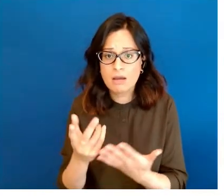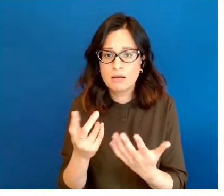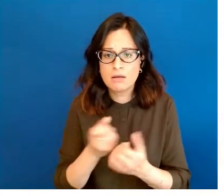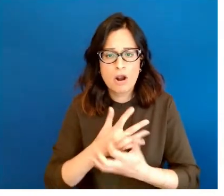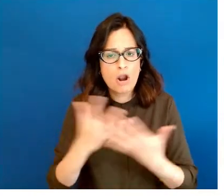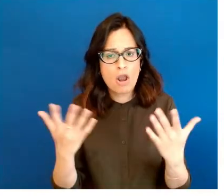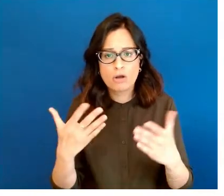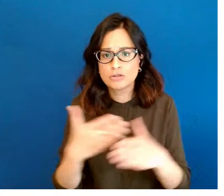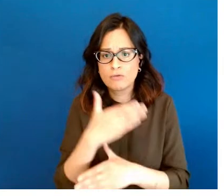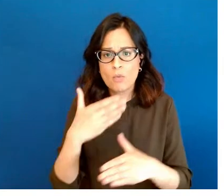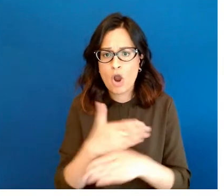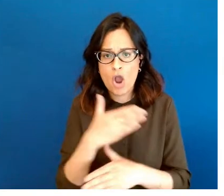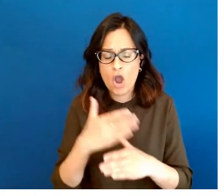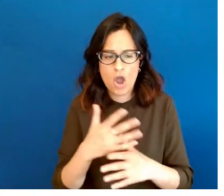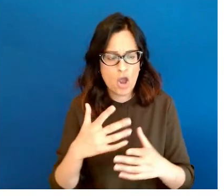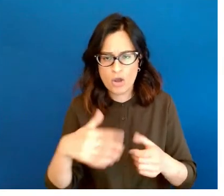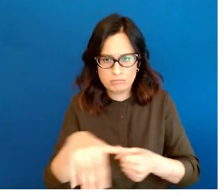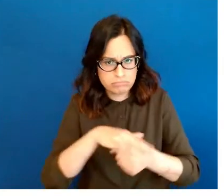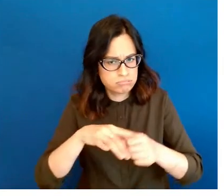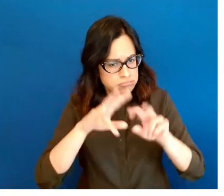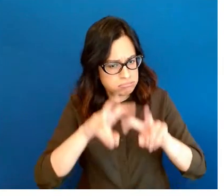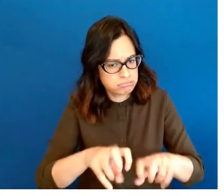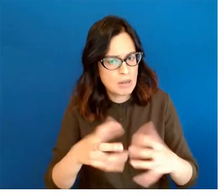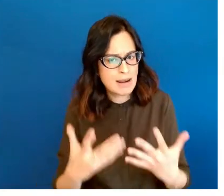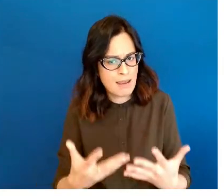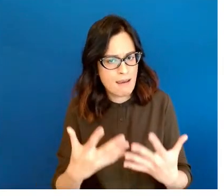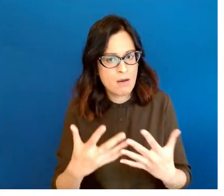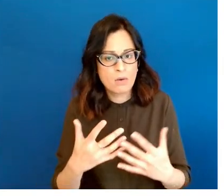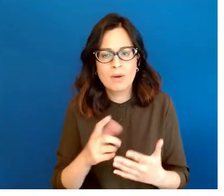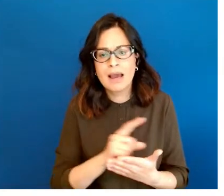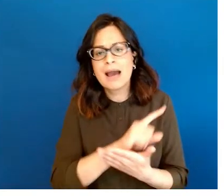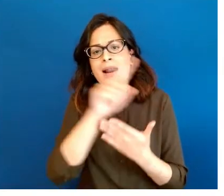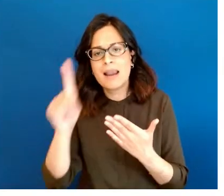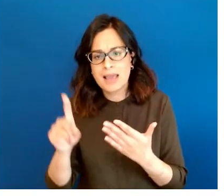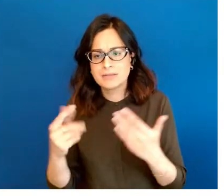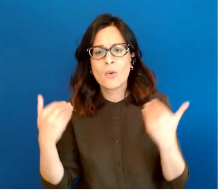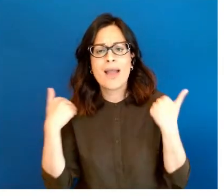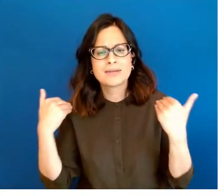that area at the moment. We'll talk a little bit more about exercise later.